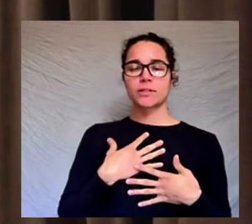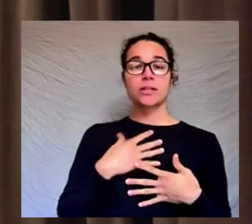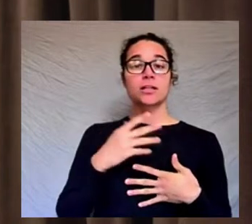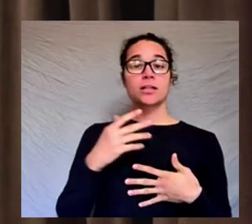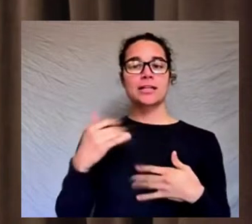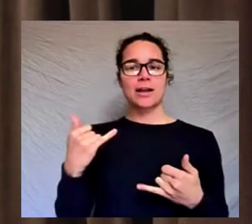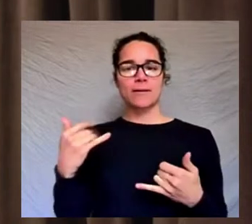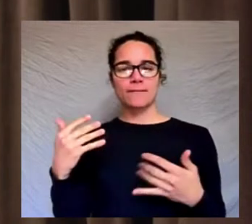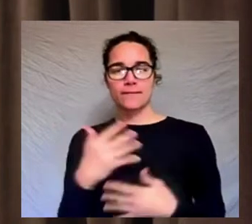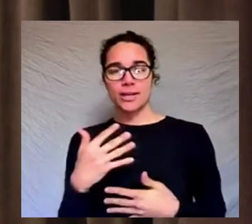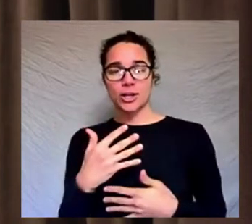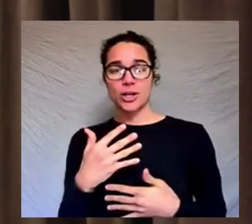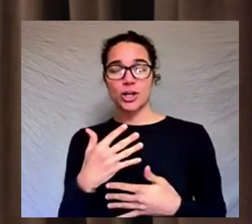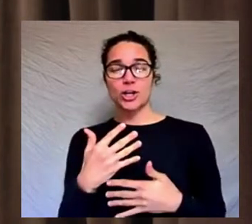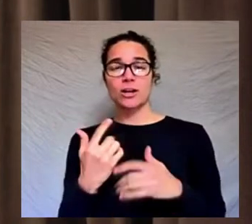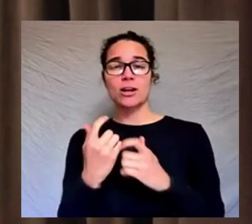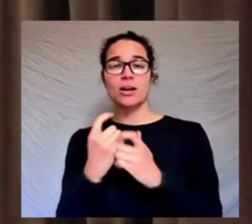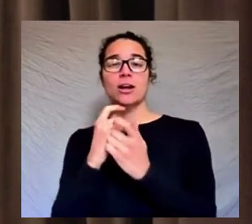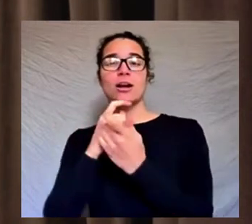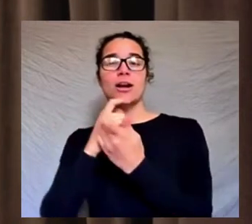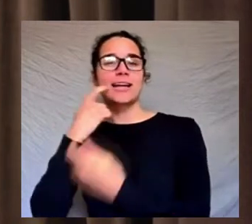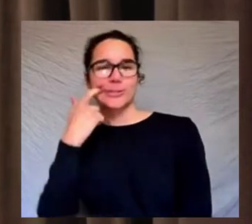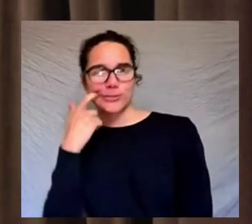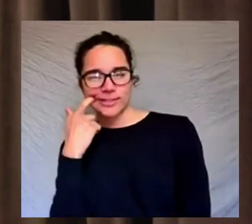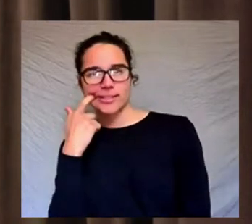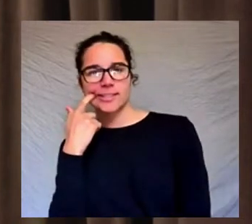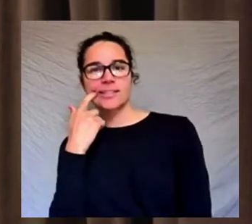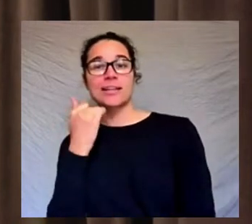And soon the world descends into chaos